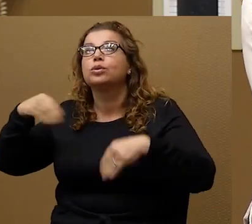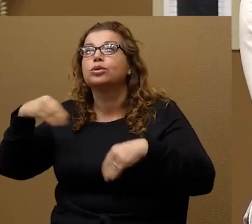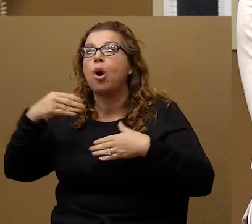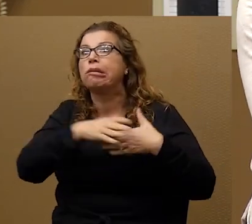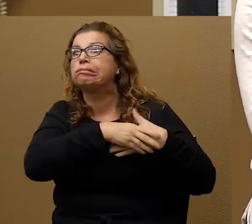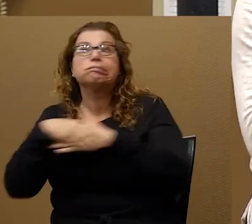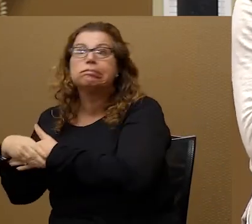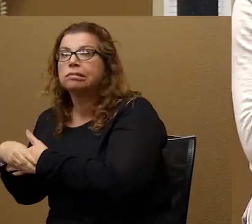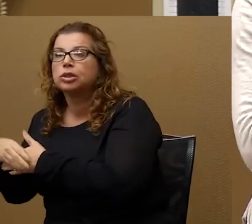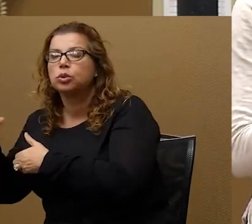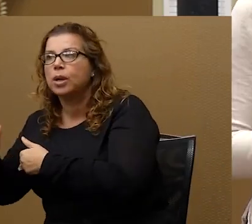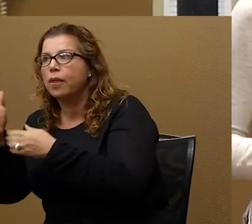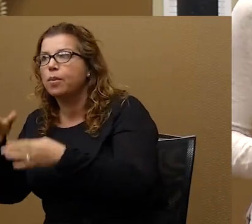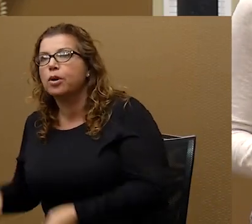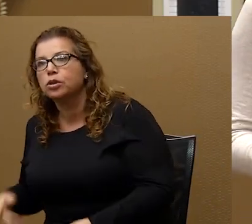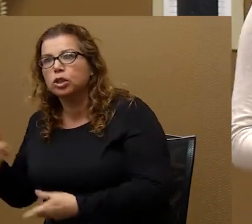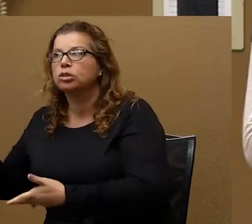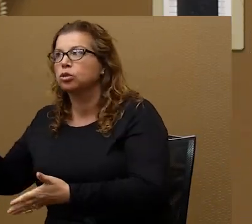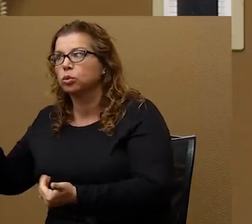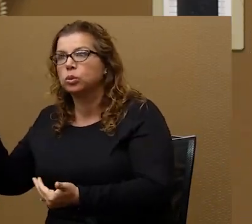store to get something that they want.